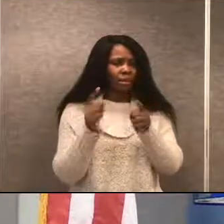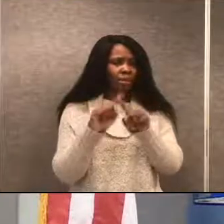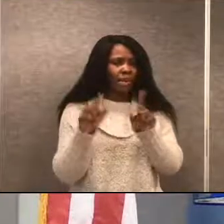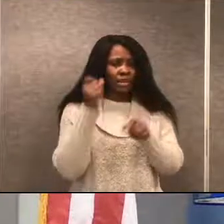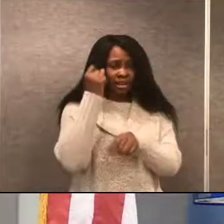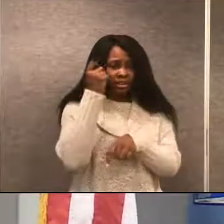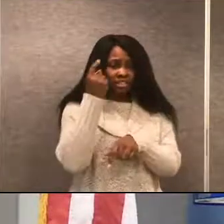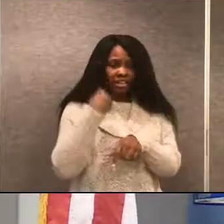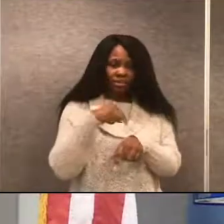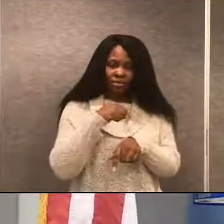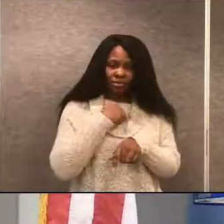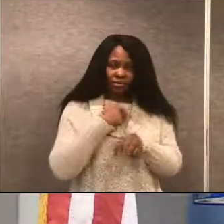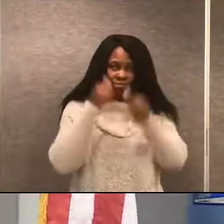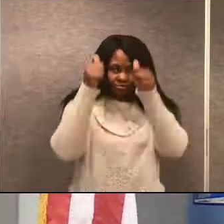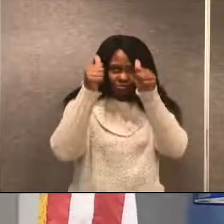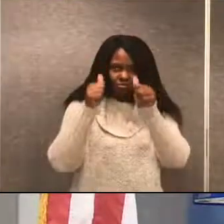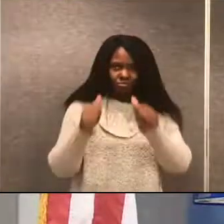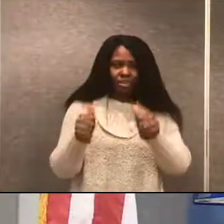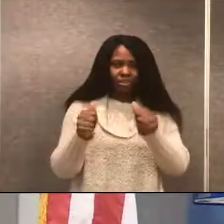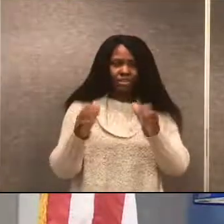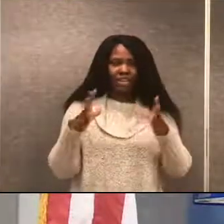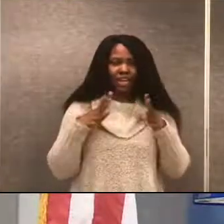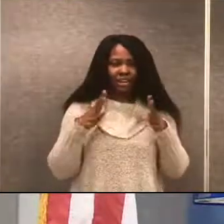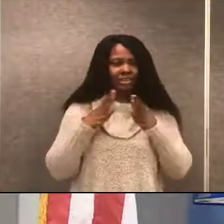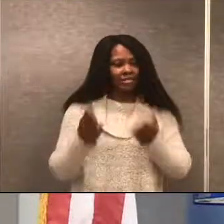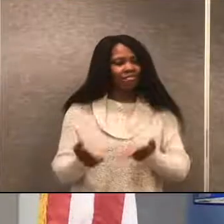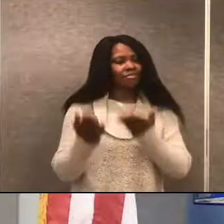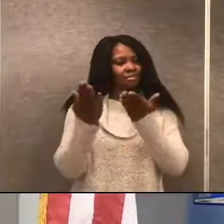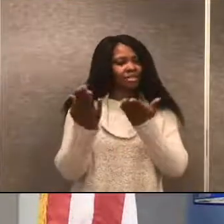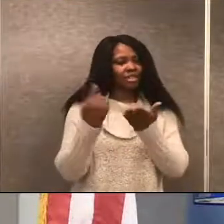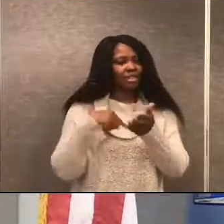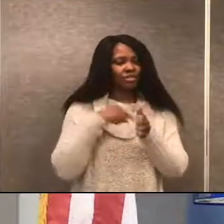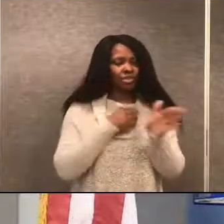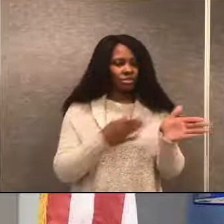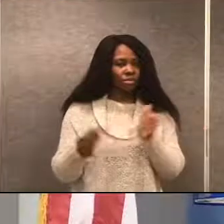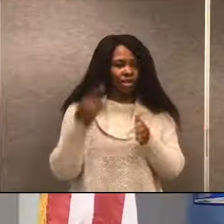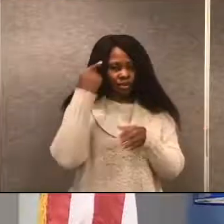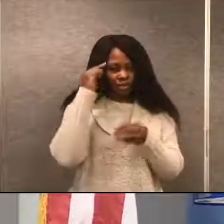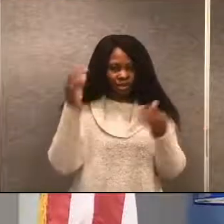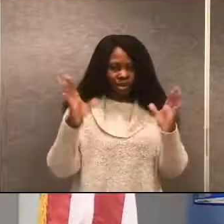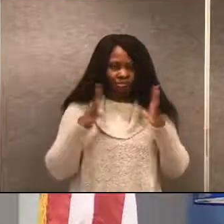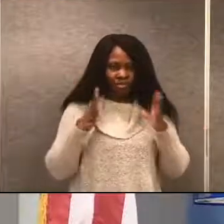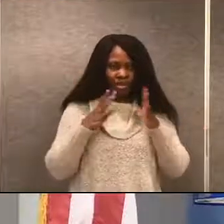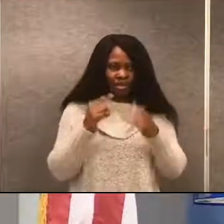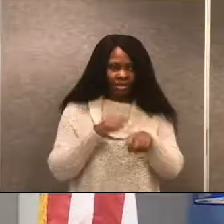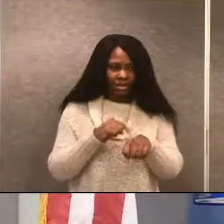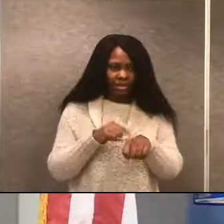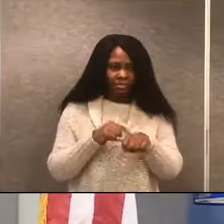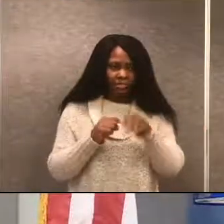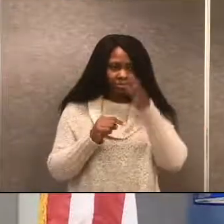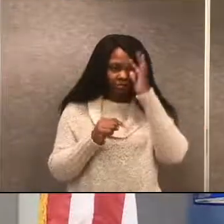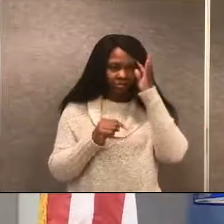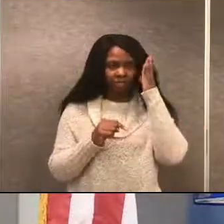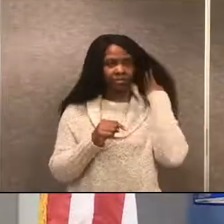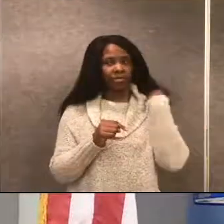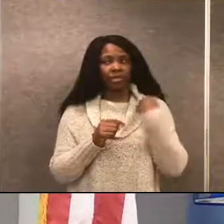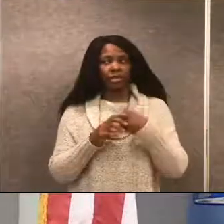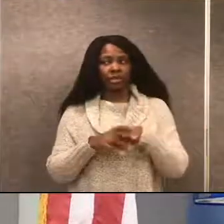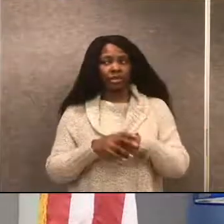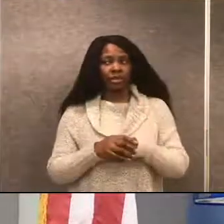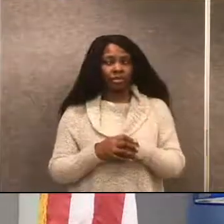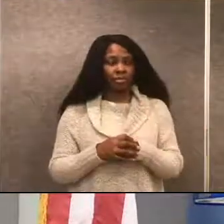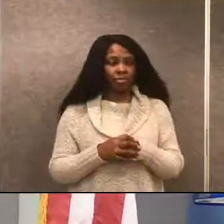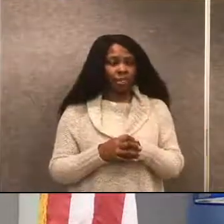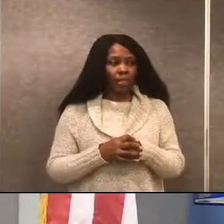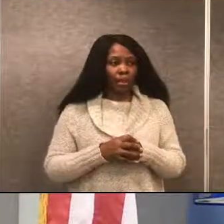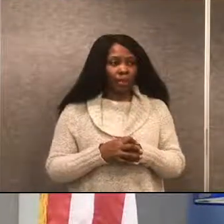list of holiday recommendations as we all prepare for the holiday season and in the upcoming months and even in this month